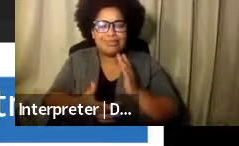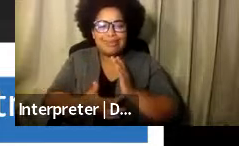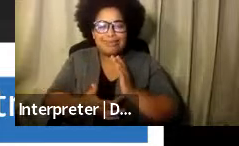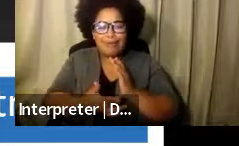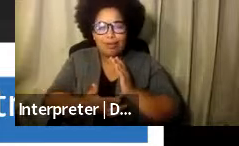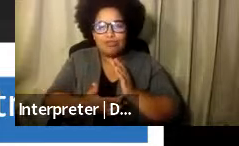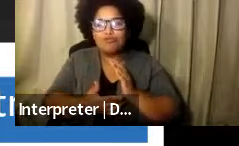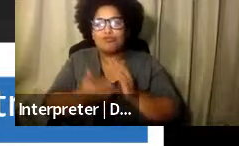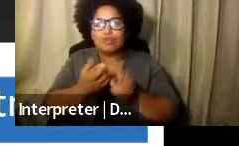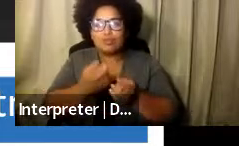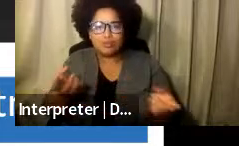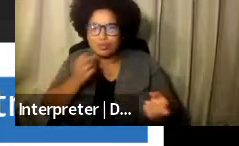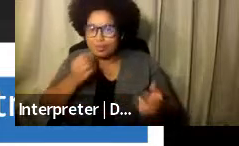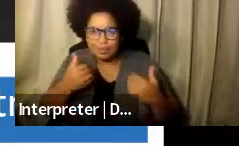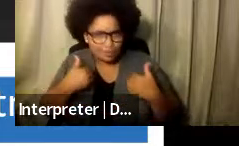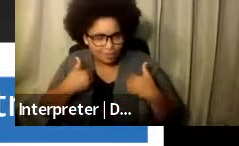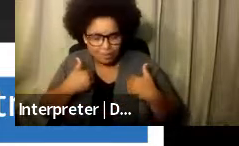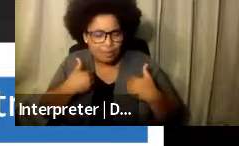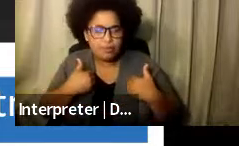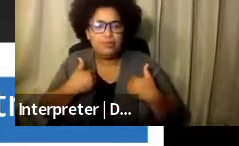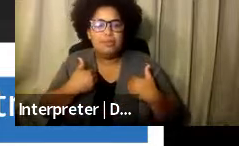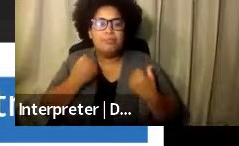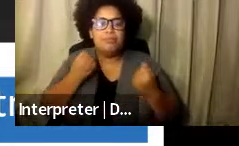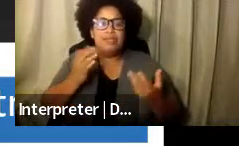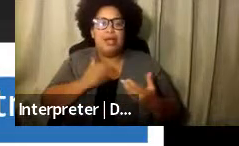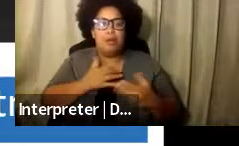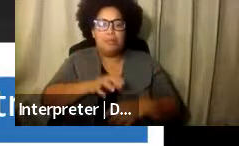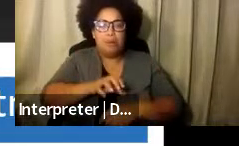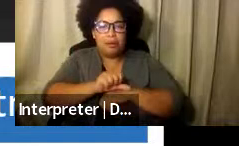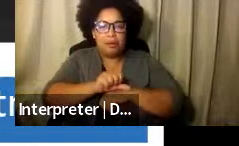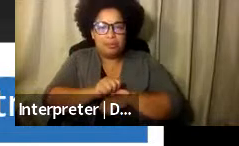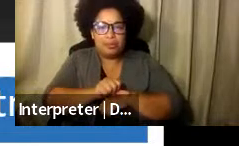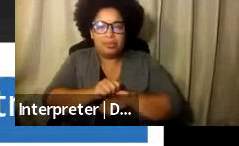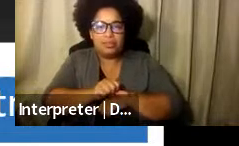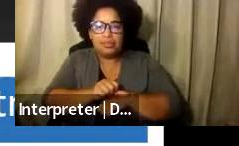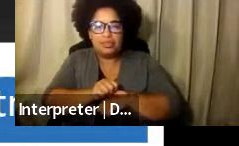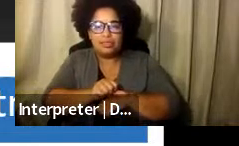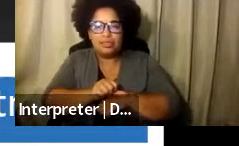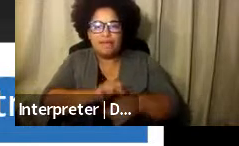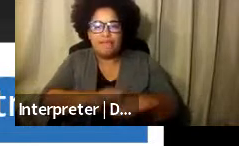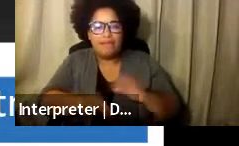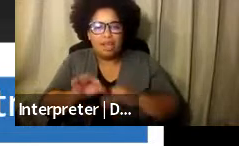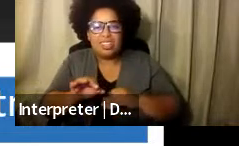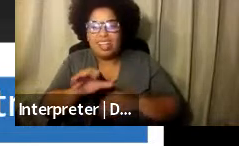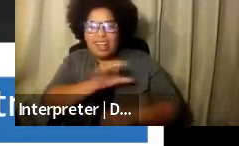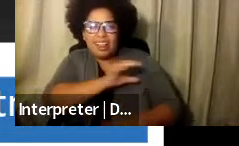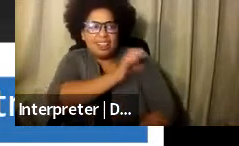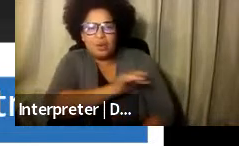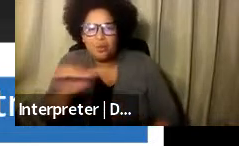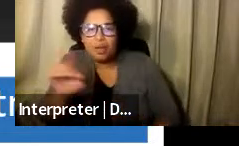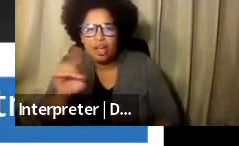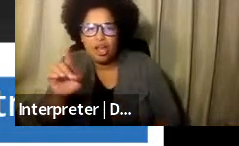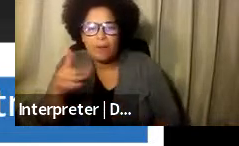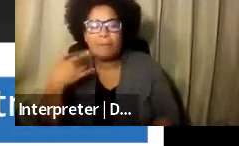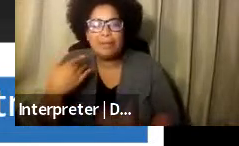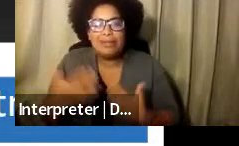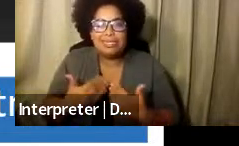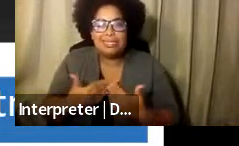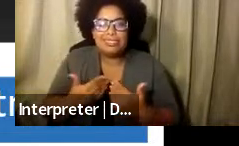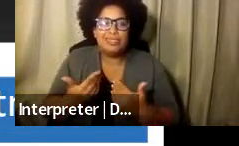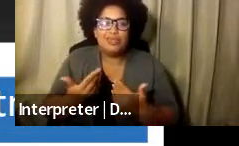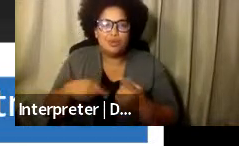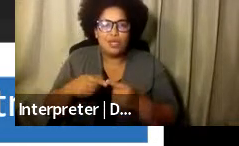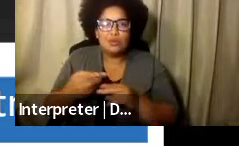access to technology, that a lot of our appointments and finding where the clinics are most easily